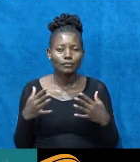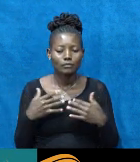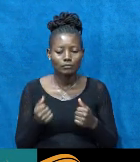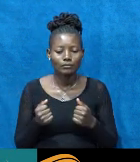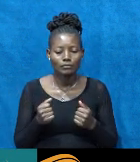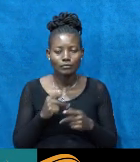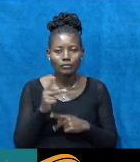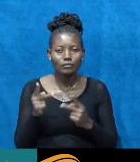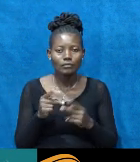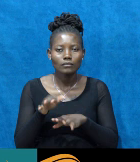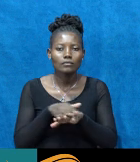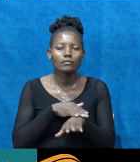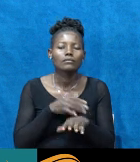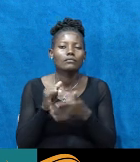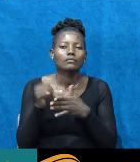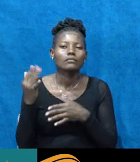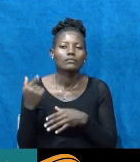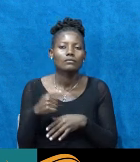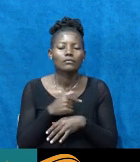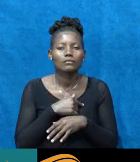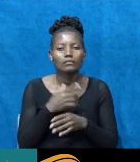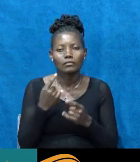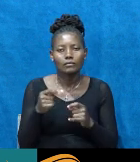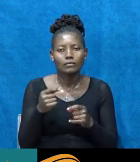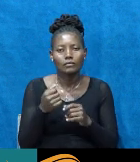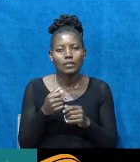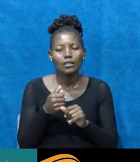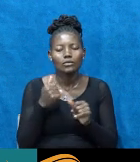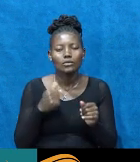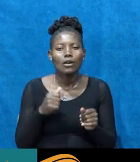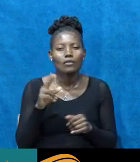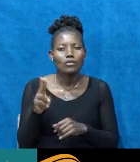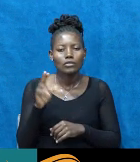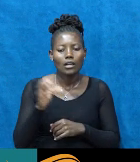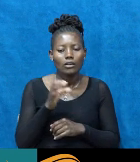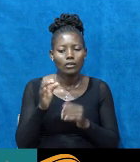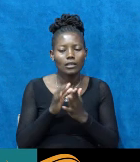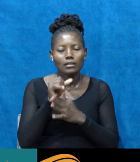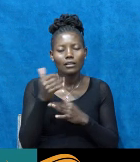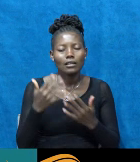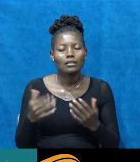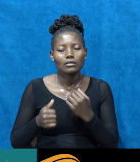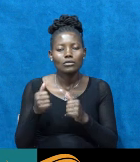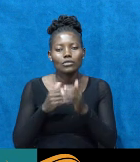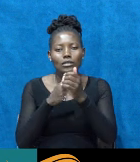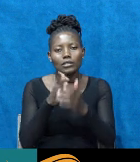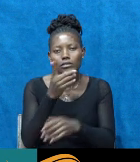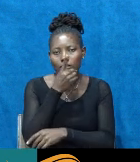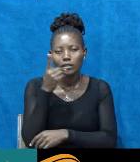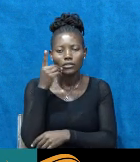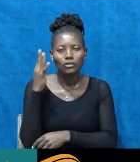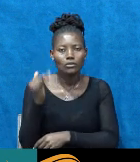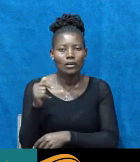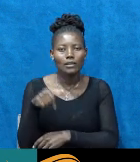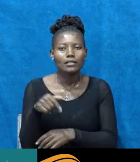we are trying to discourage alcohol and any other substance that would cause dehydration, because this will also slow